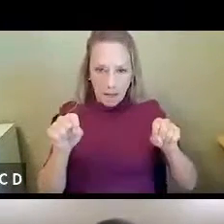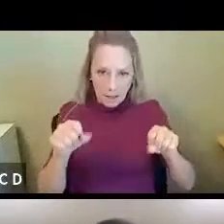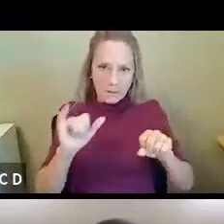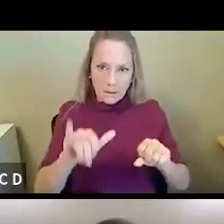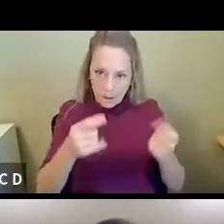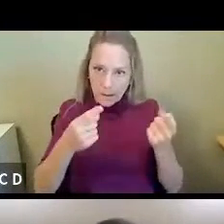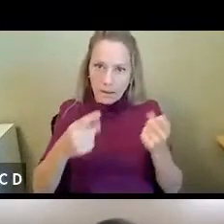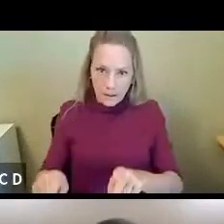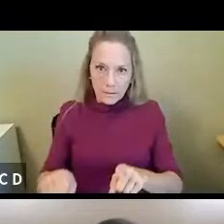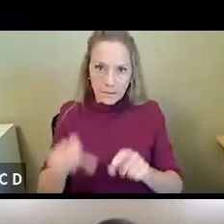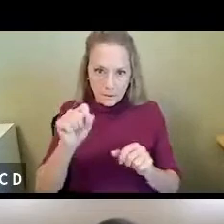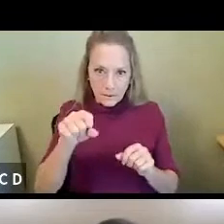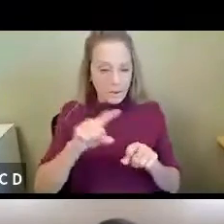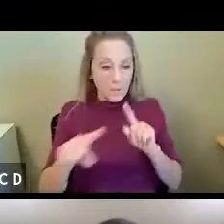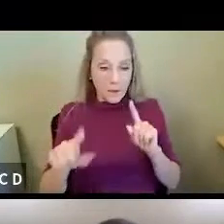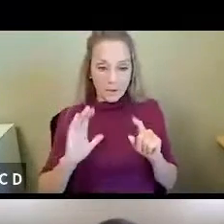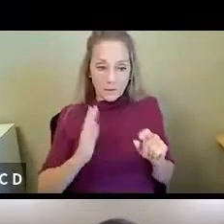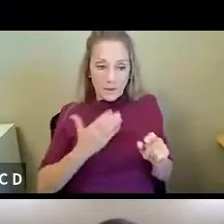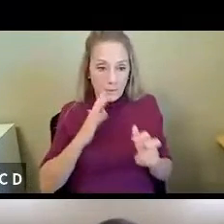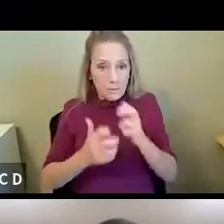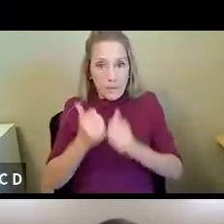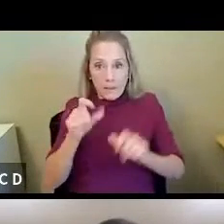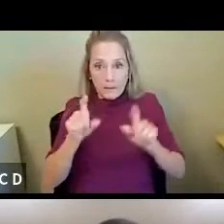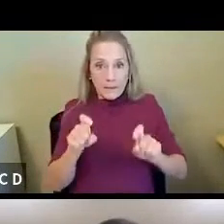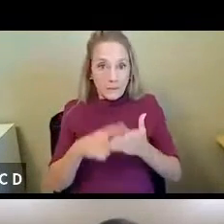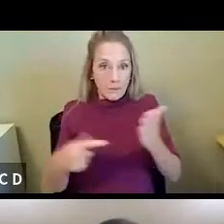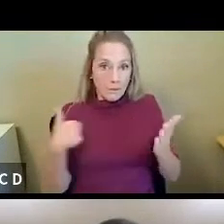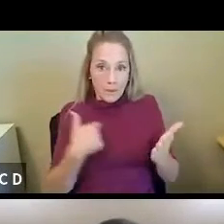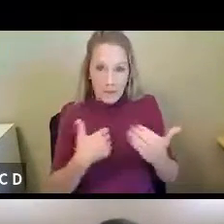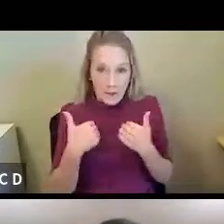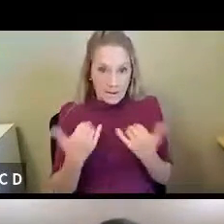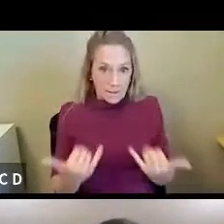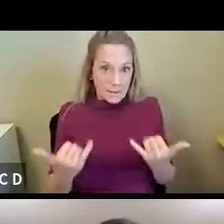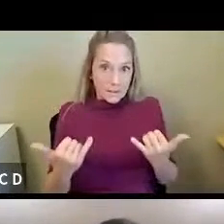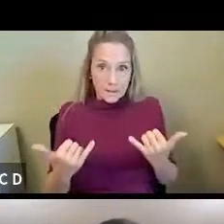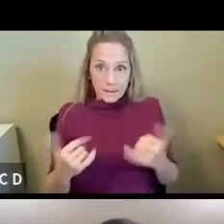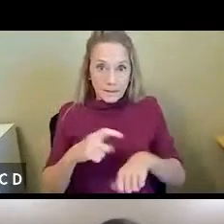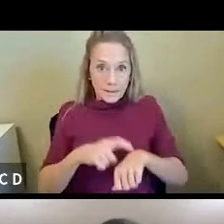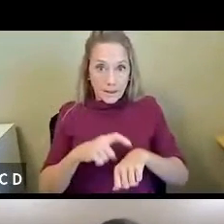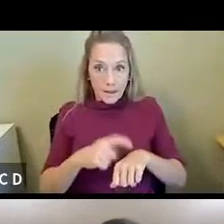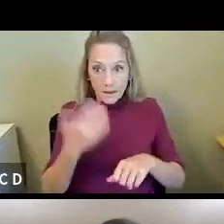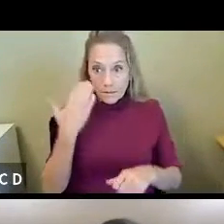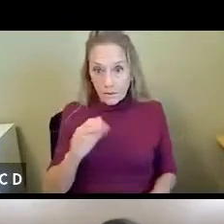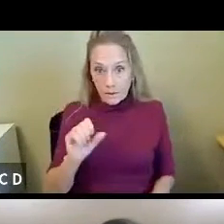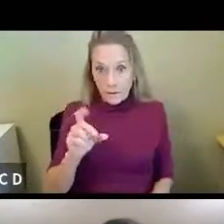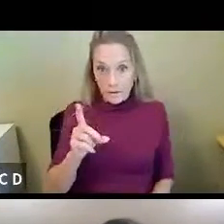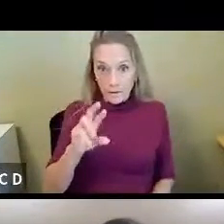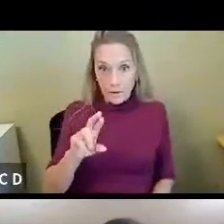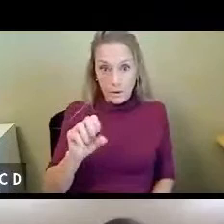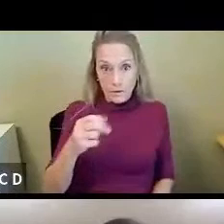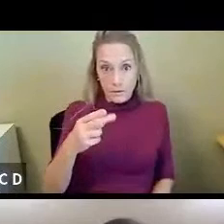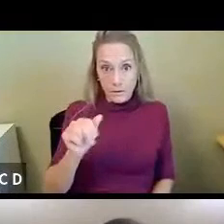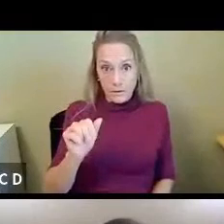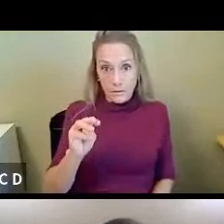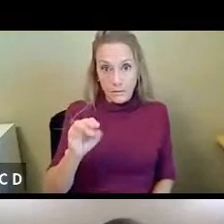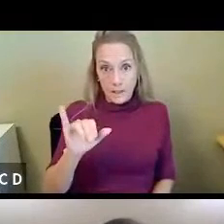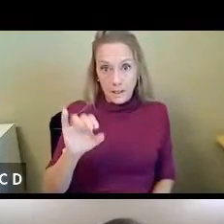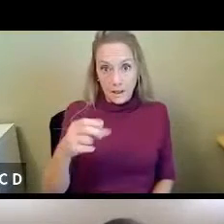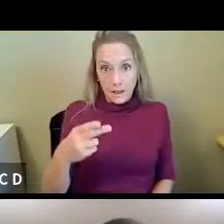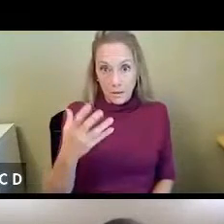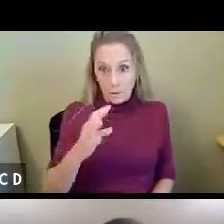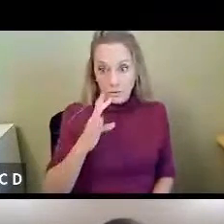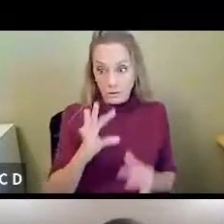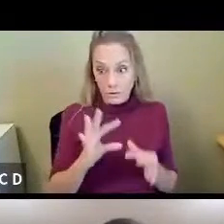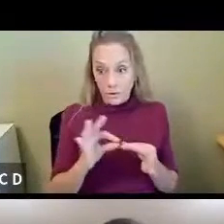It's the best test we have available at this time. And I don't know if Dr. Shamia wants to speak to that. It's certainly a tool they